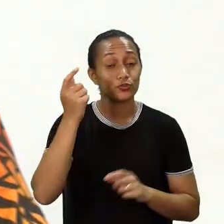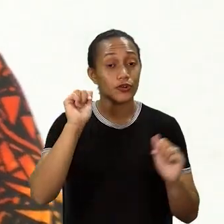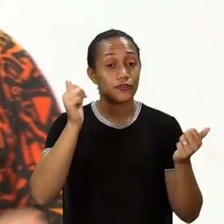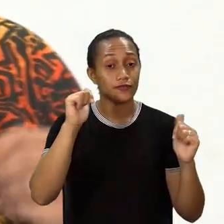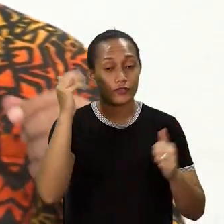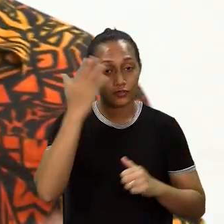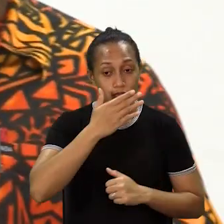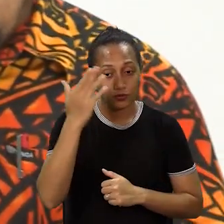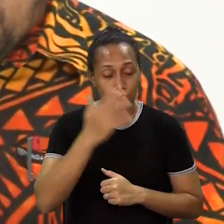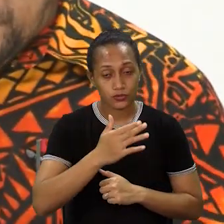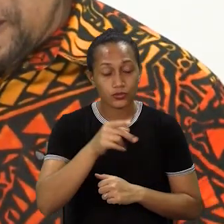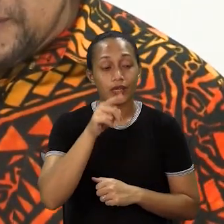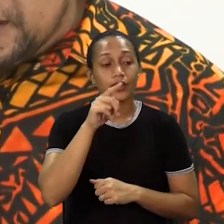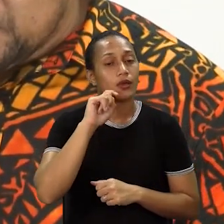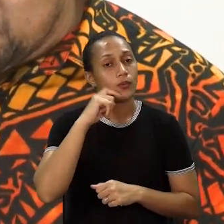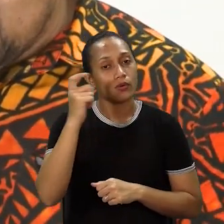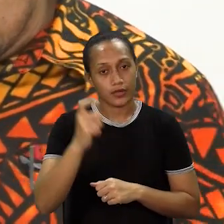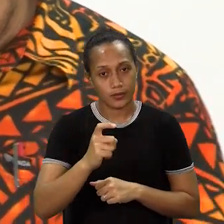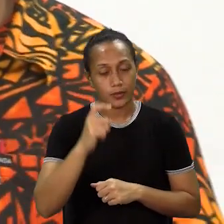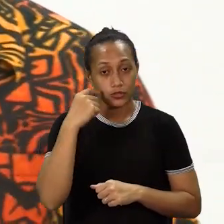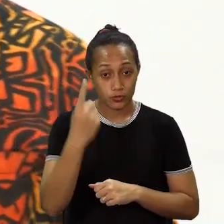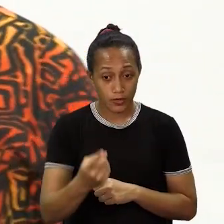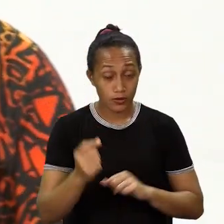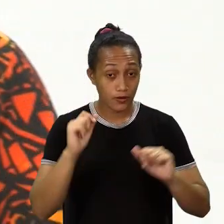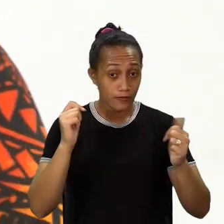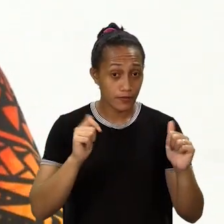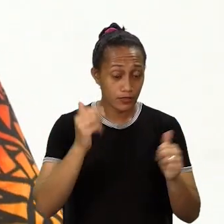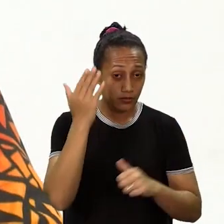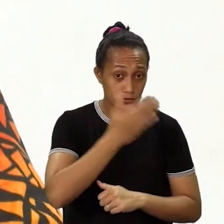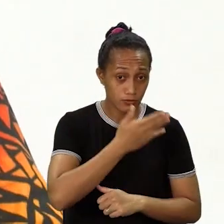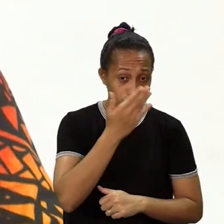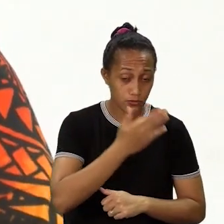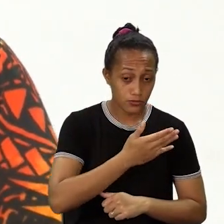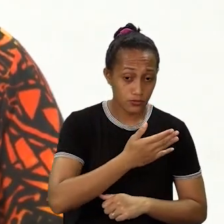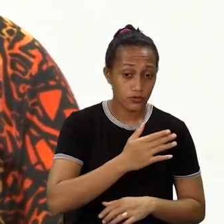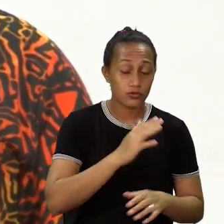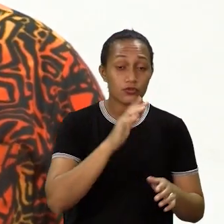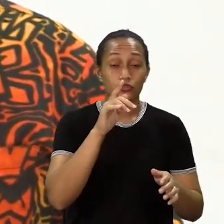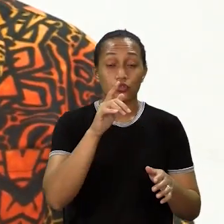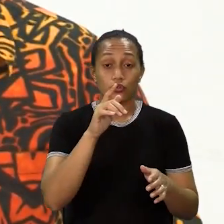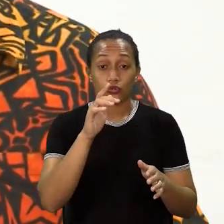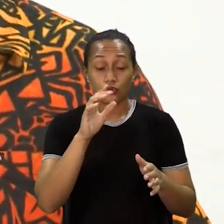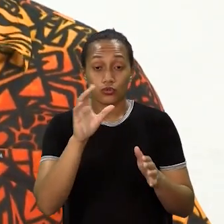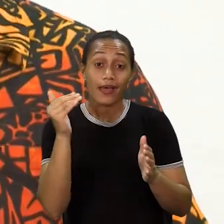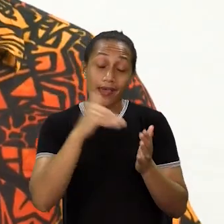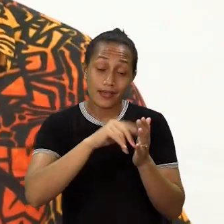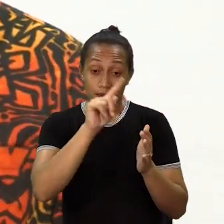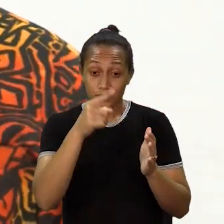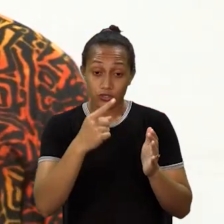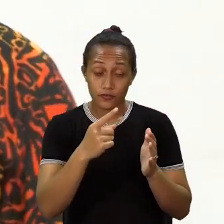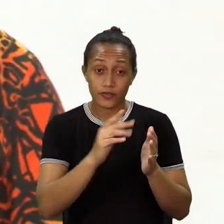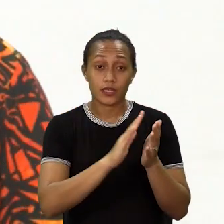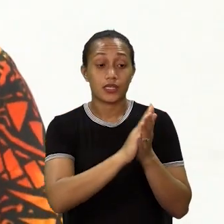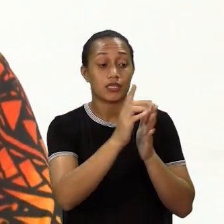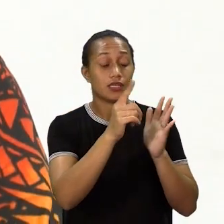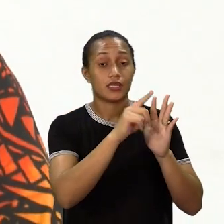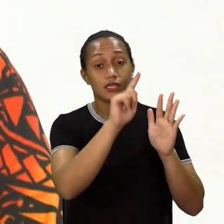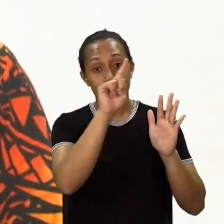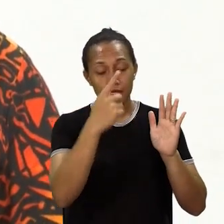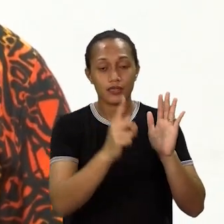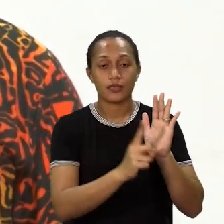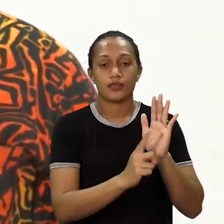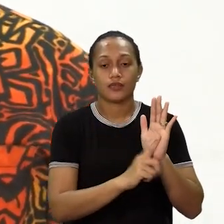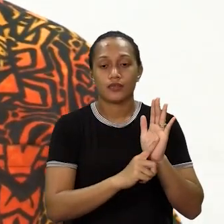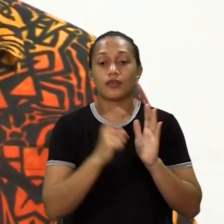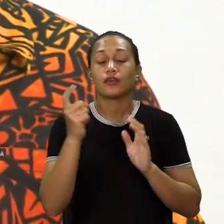He will come tomorrow after school. He will come tomorrow after school. The answer is, he'll come tomorrow